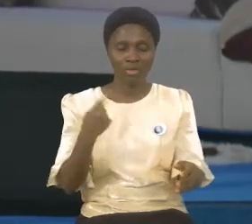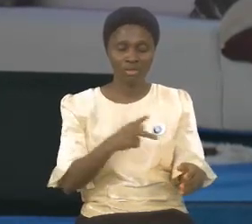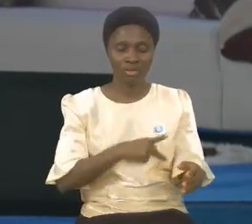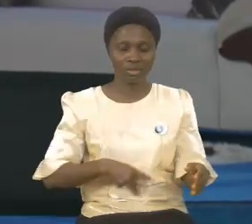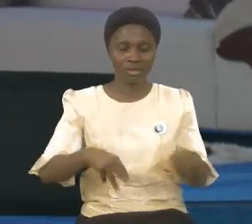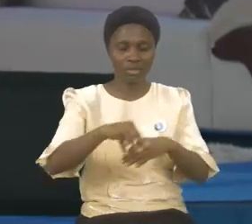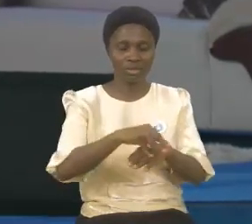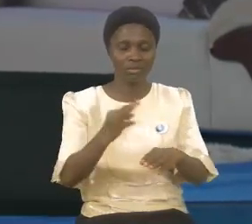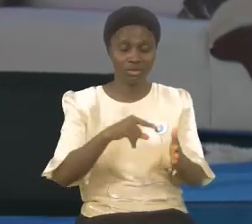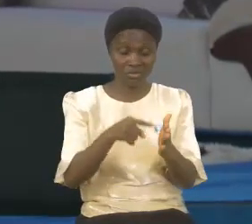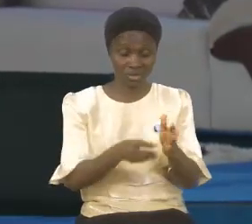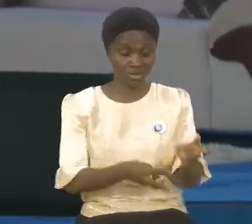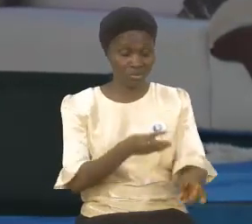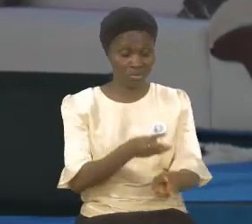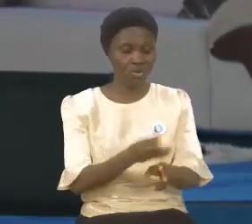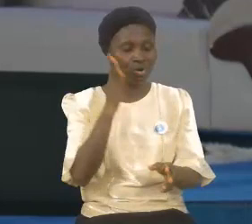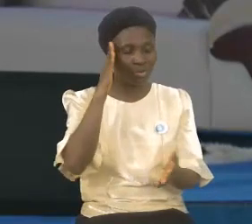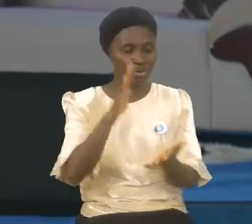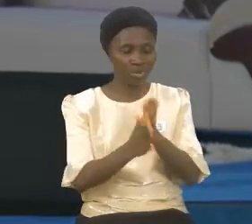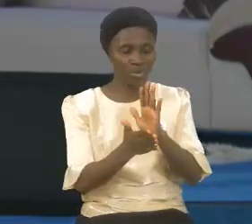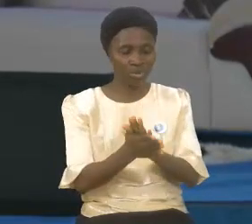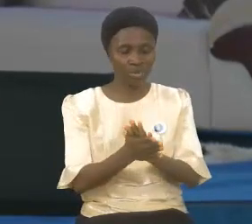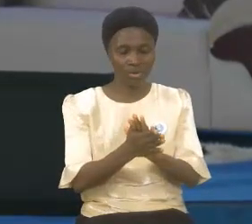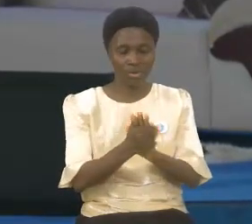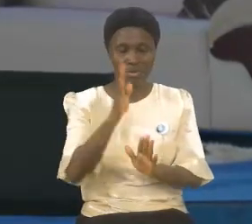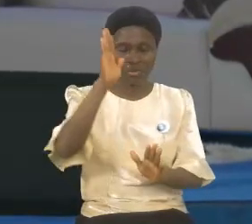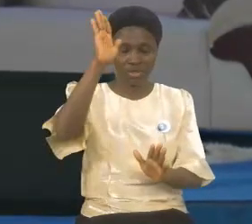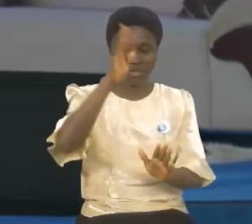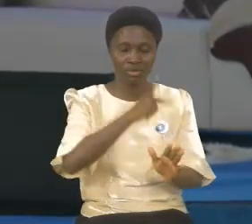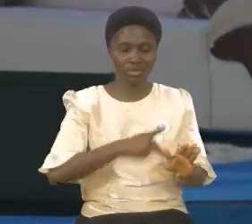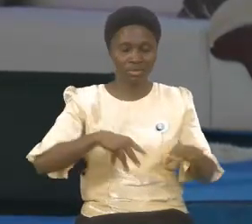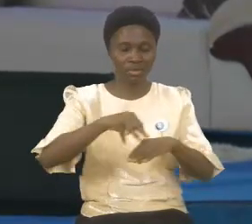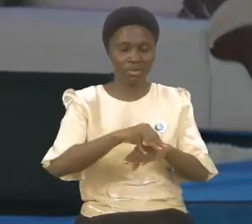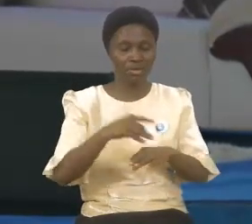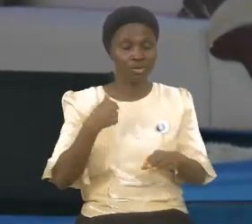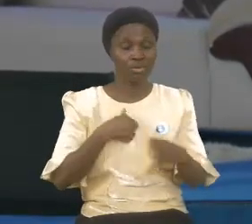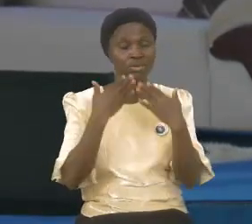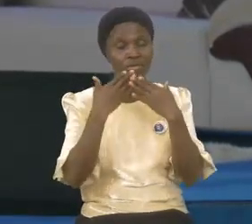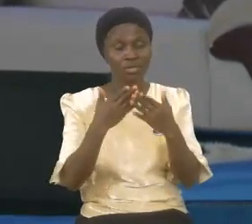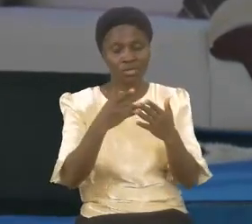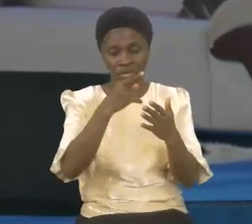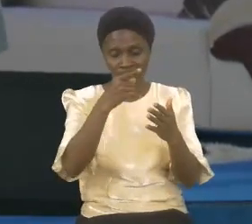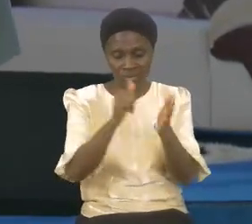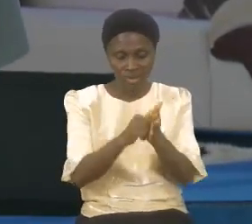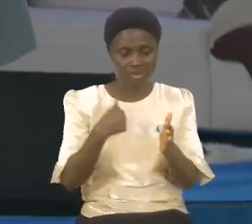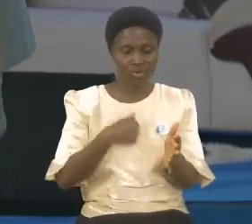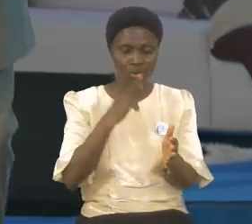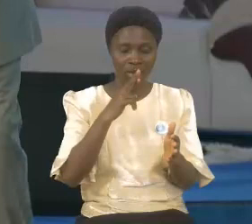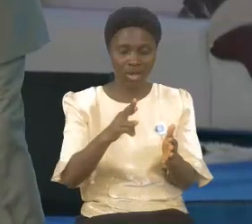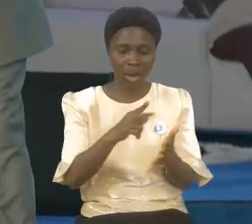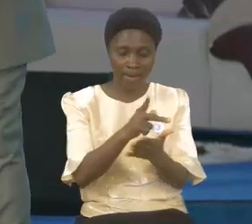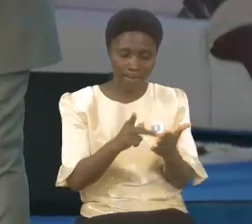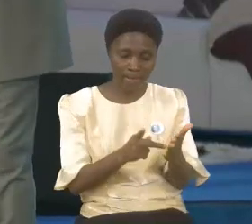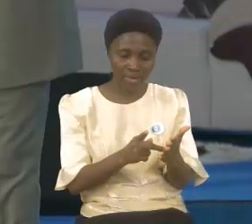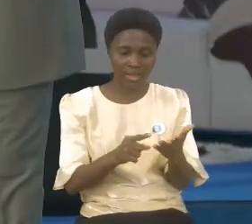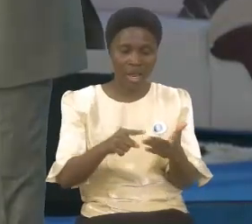will become his kingdom. And Lord, we thank you that we are part of his kingdom right